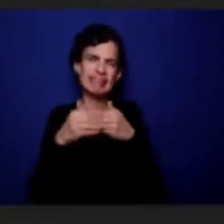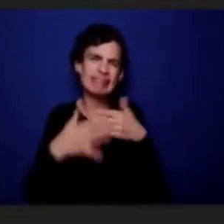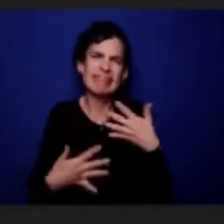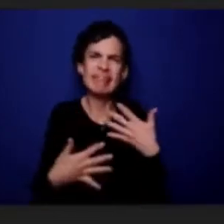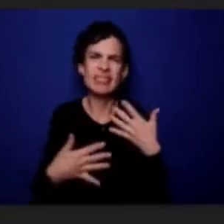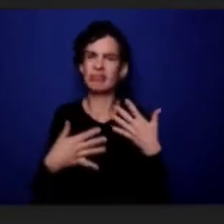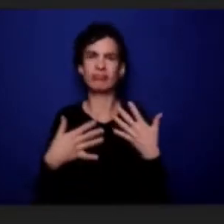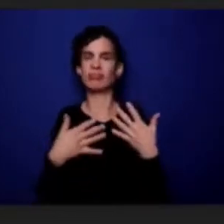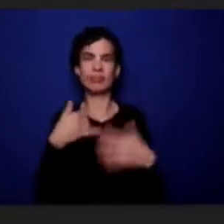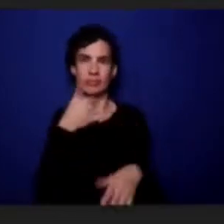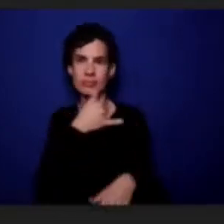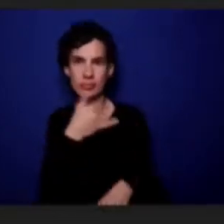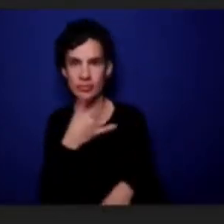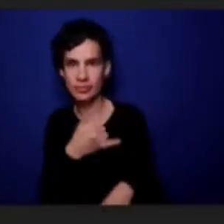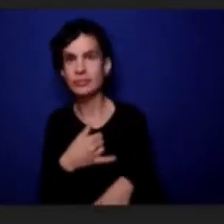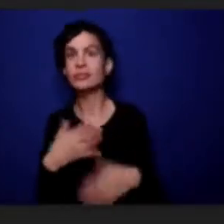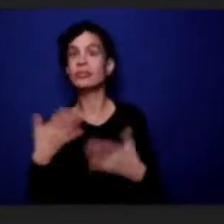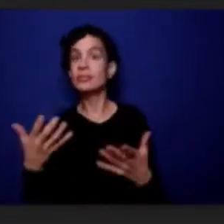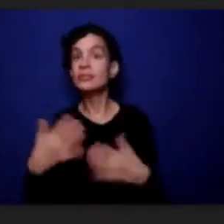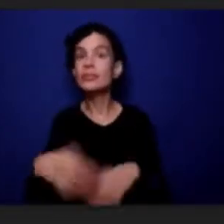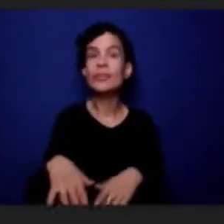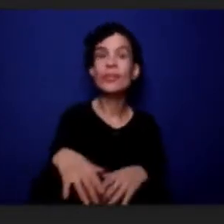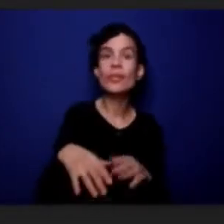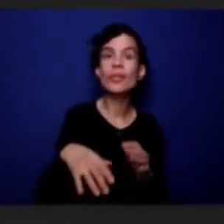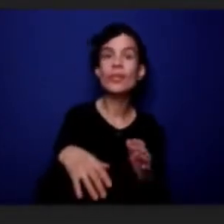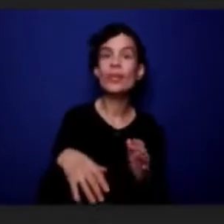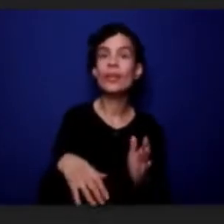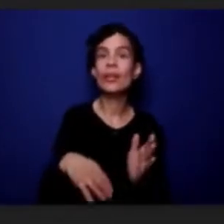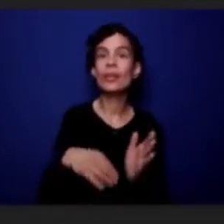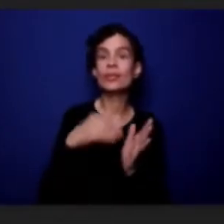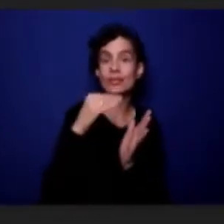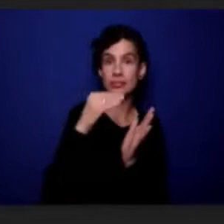Yeah, they're definitely gory, that's for sure.